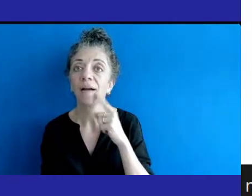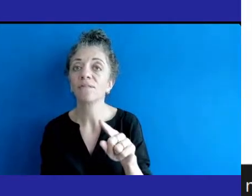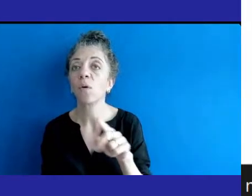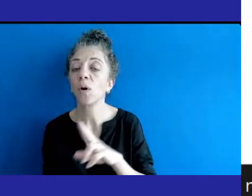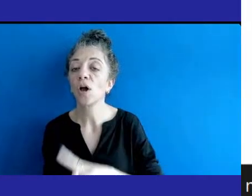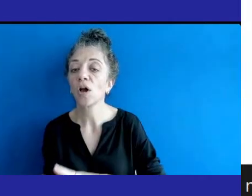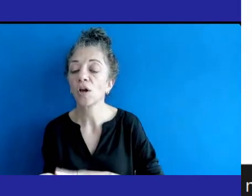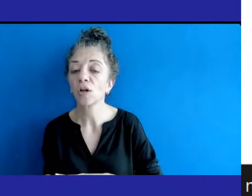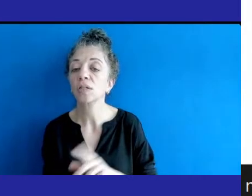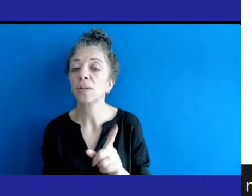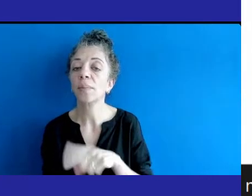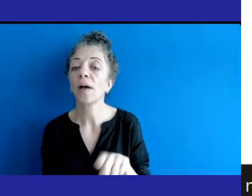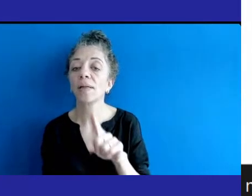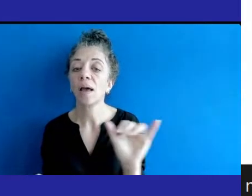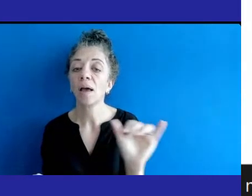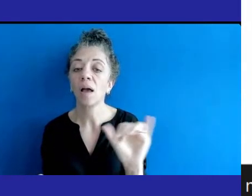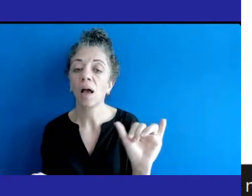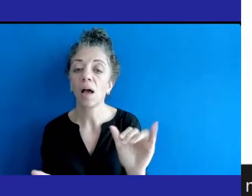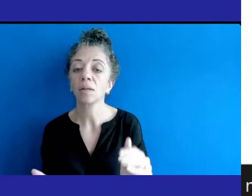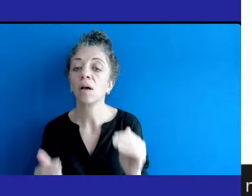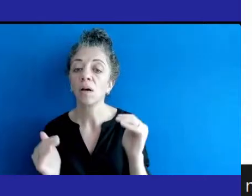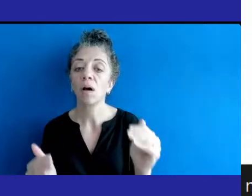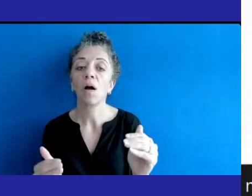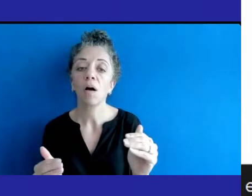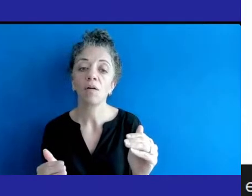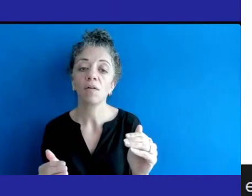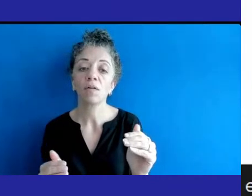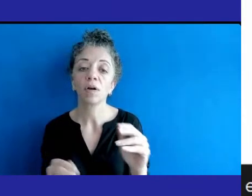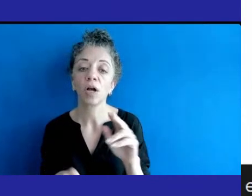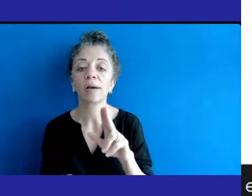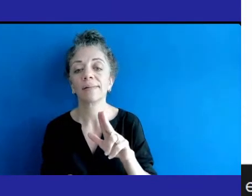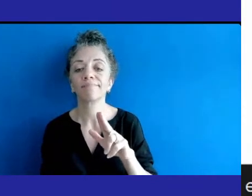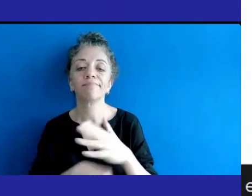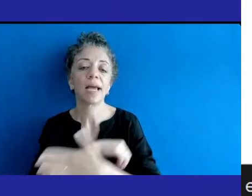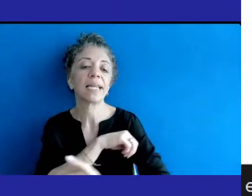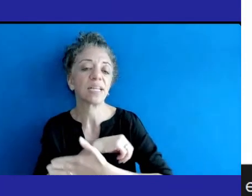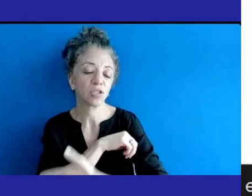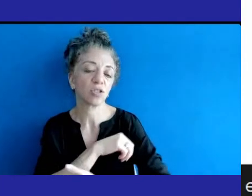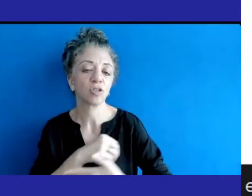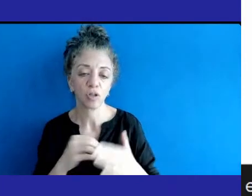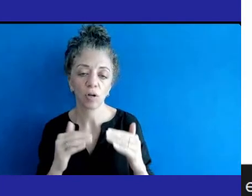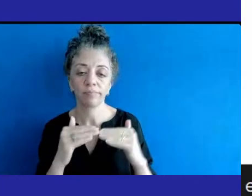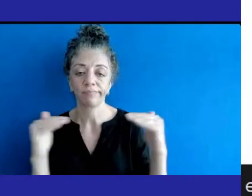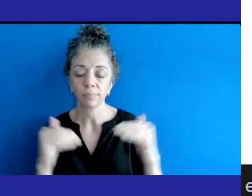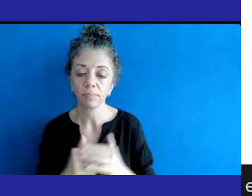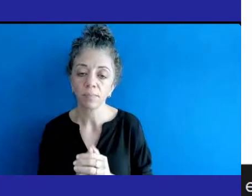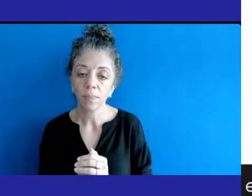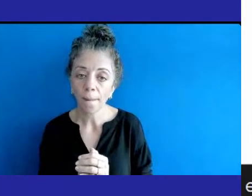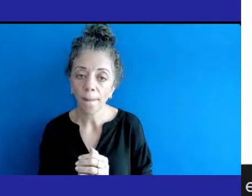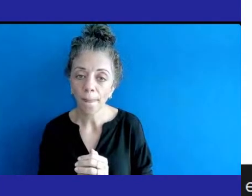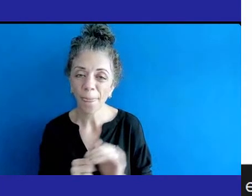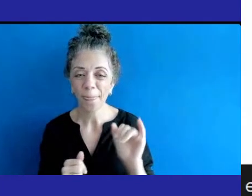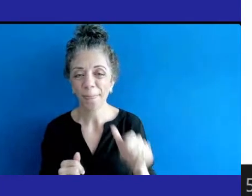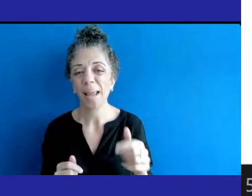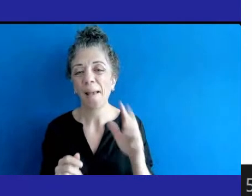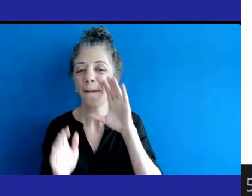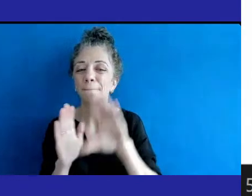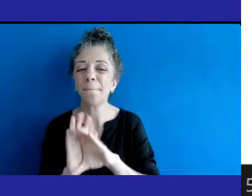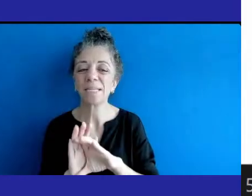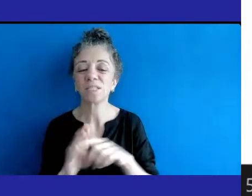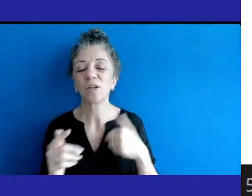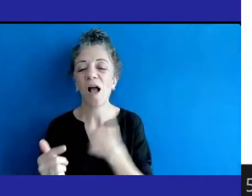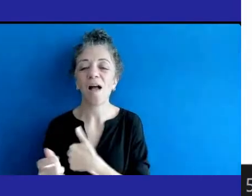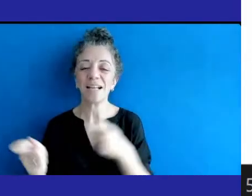we're really proud of. Next slide. This is just another photo of all of us celebrating. In the room are physicians. Every level,